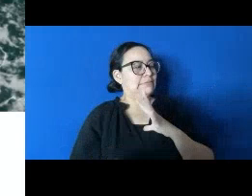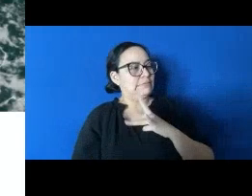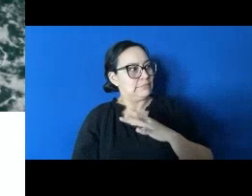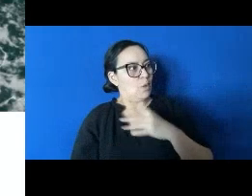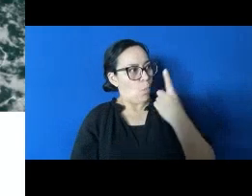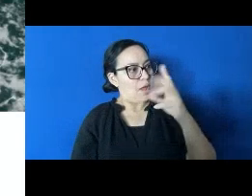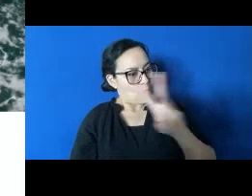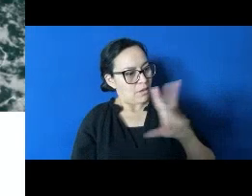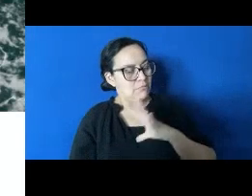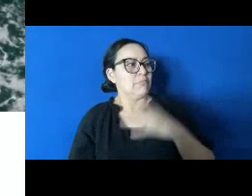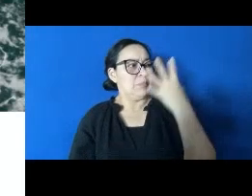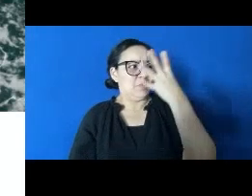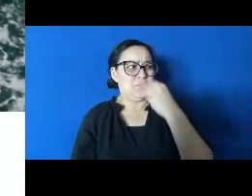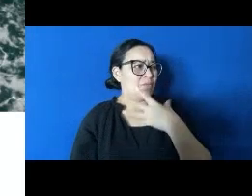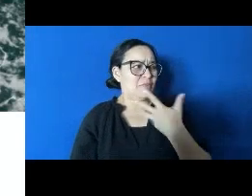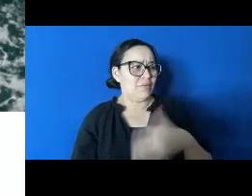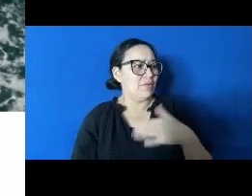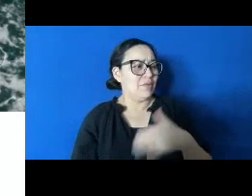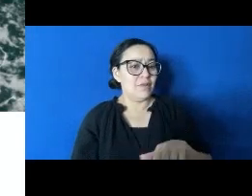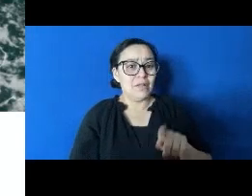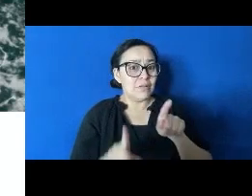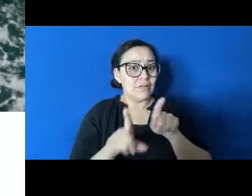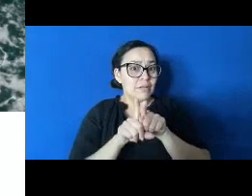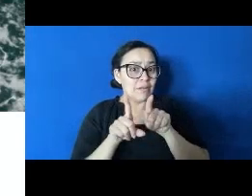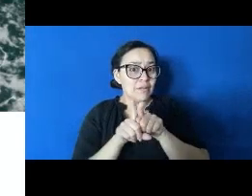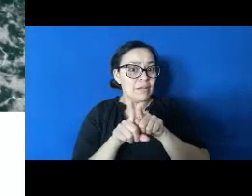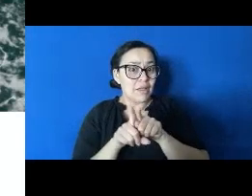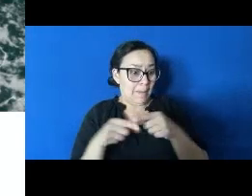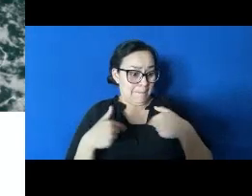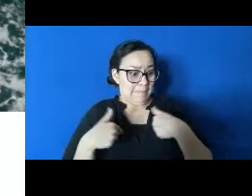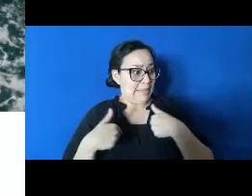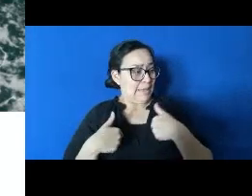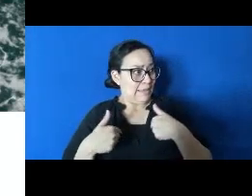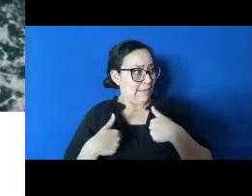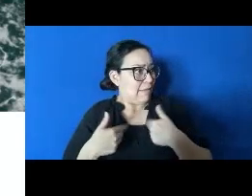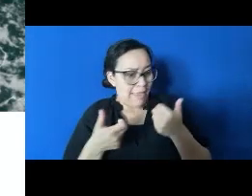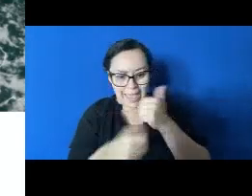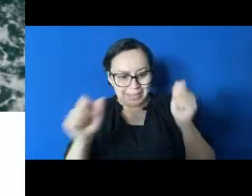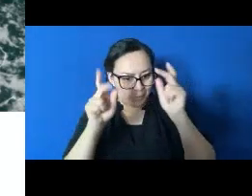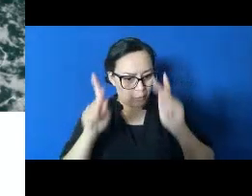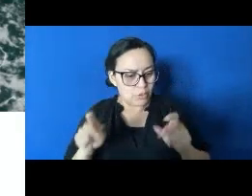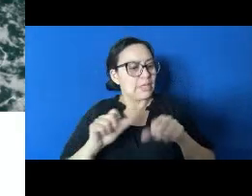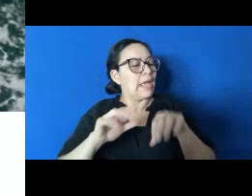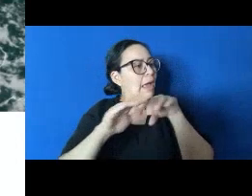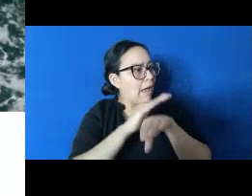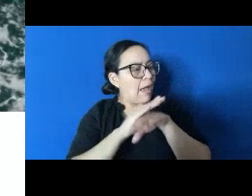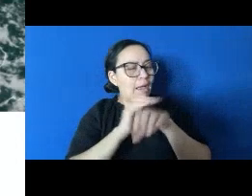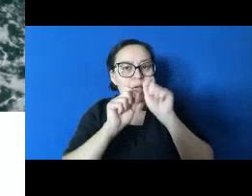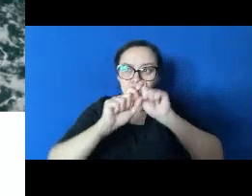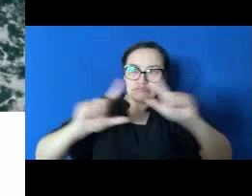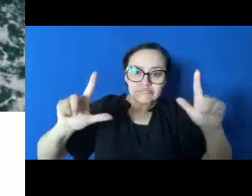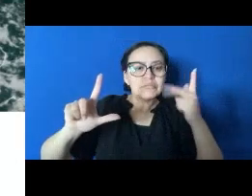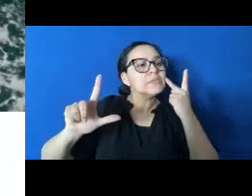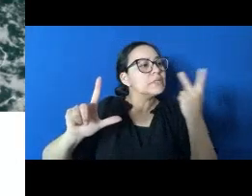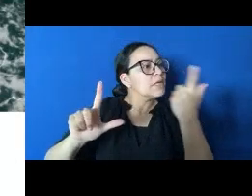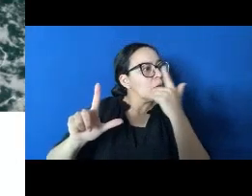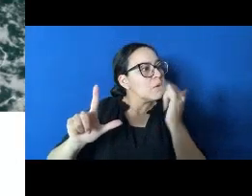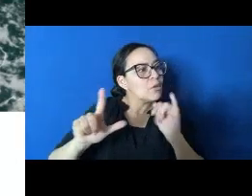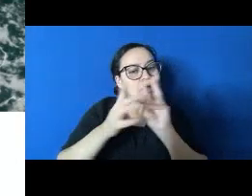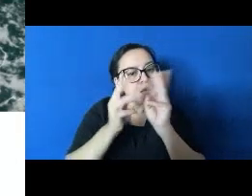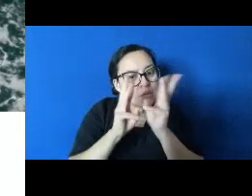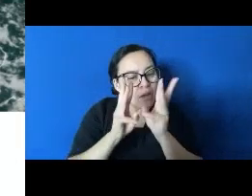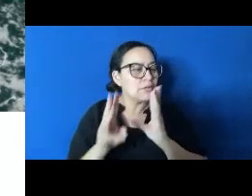application. This is very valuable. As a matter of fact, at the individual level, as a citizen, to be able to access this information, see